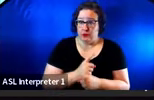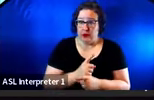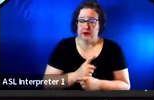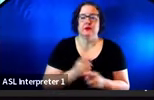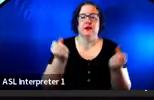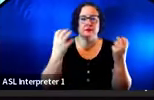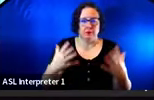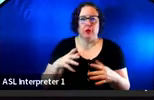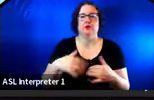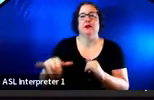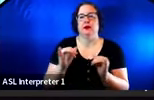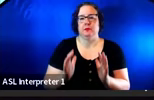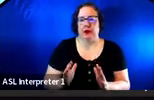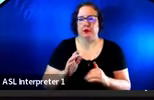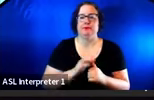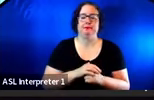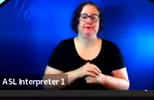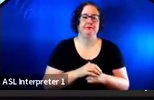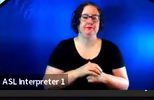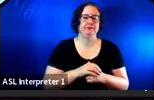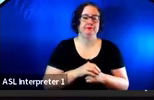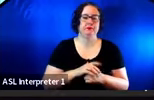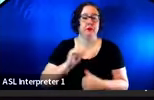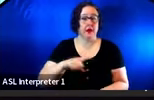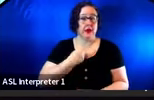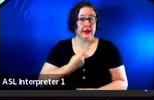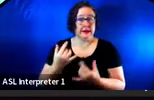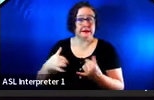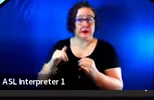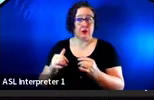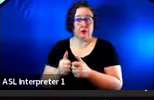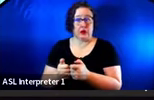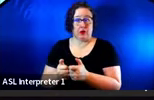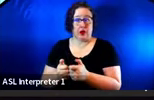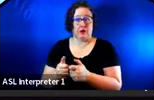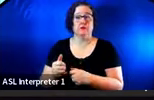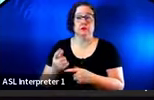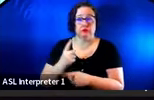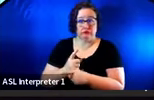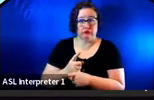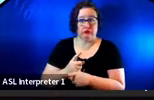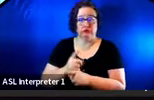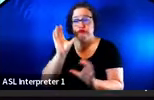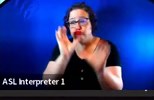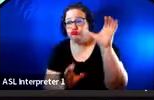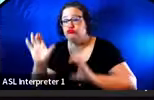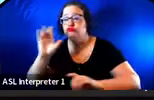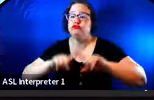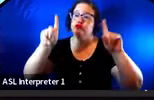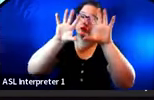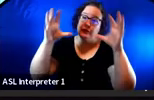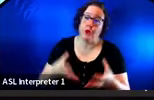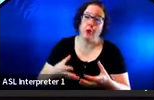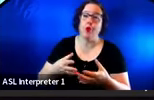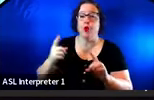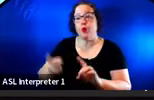You play with other people. You also play single player games. Right? You explore different worlds, you do these